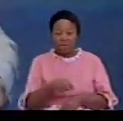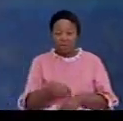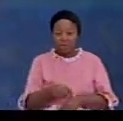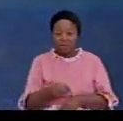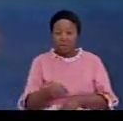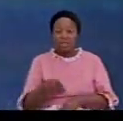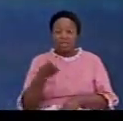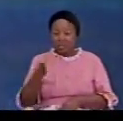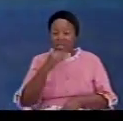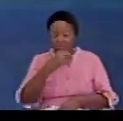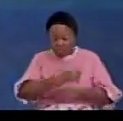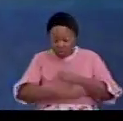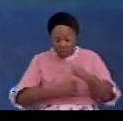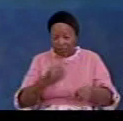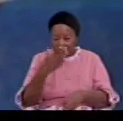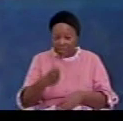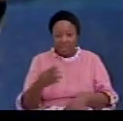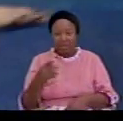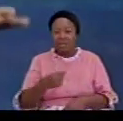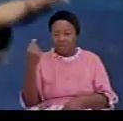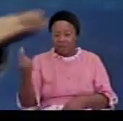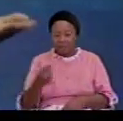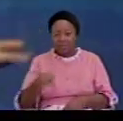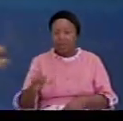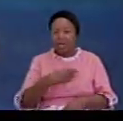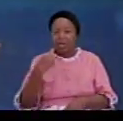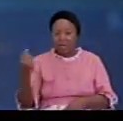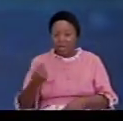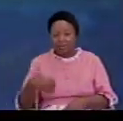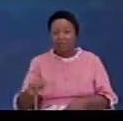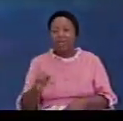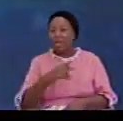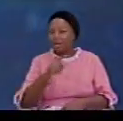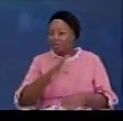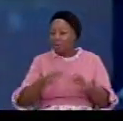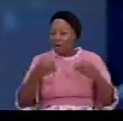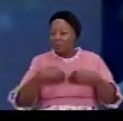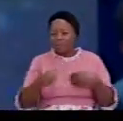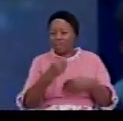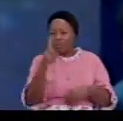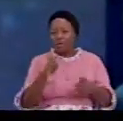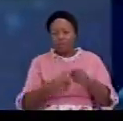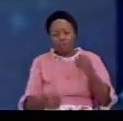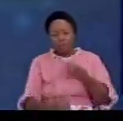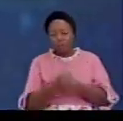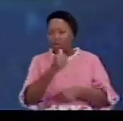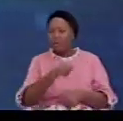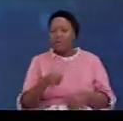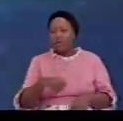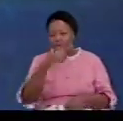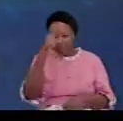there forever and ever. And you don't have anybody to blame. You